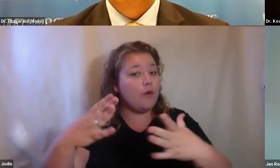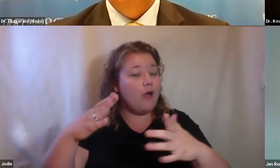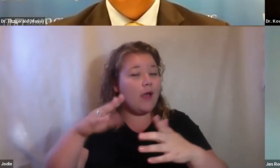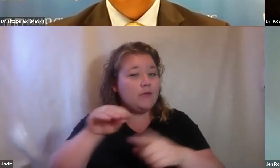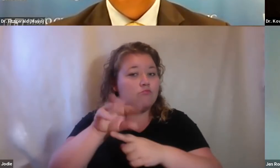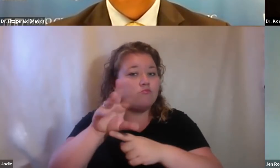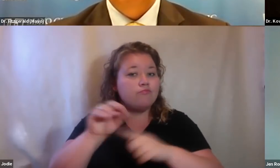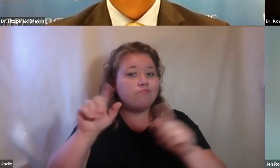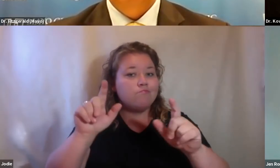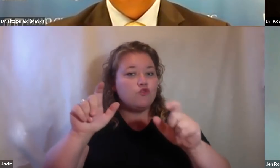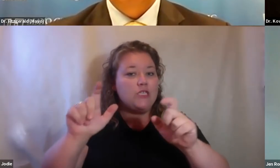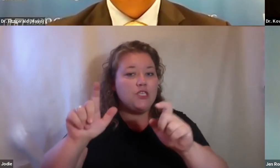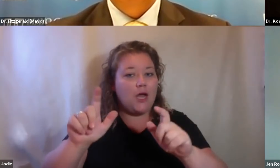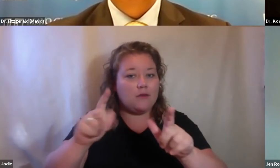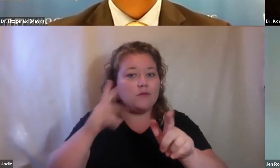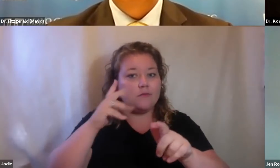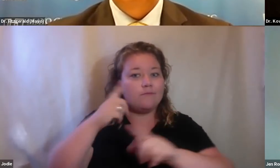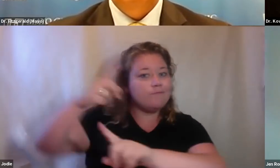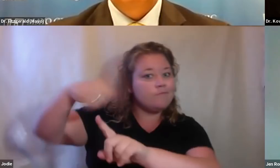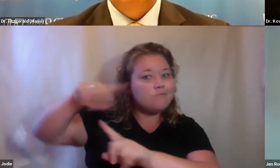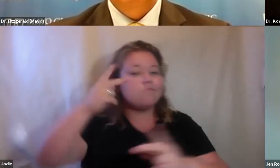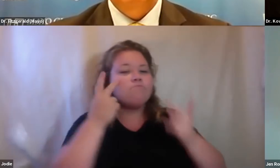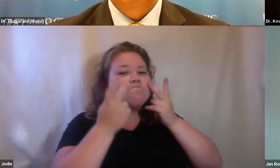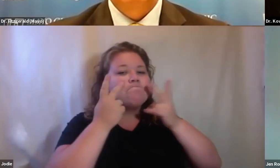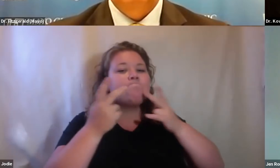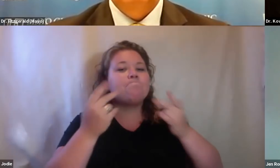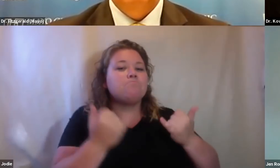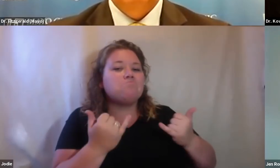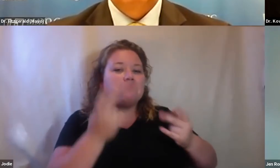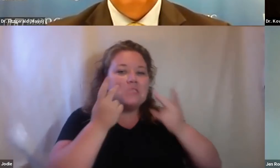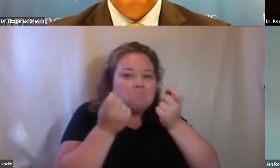today at our website in La Crosse County. So it's